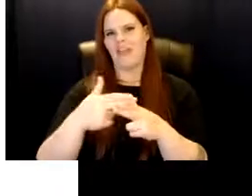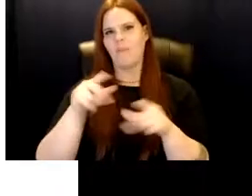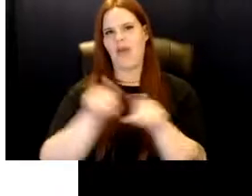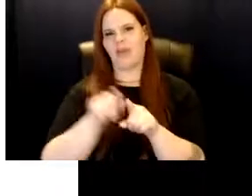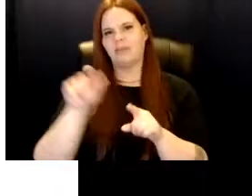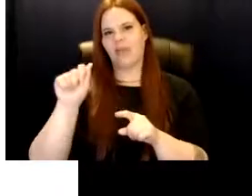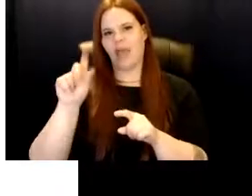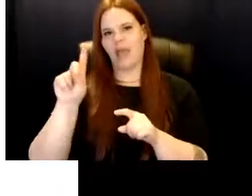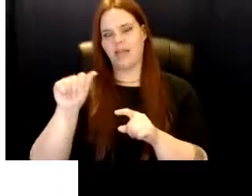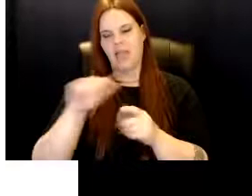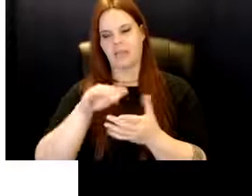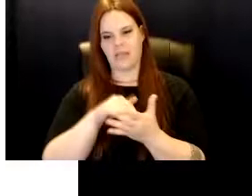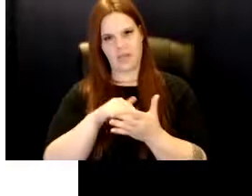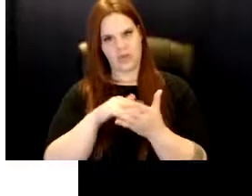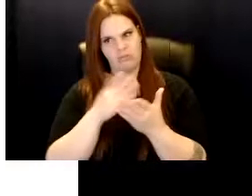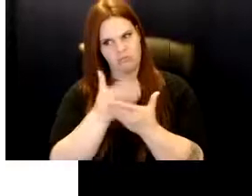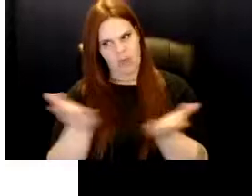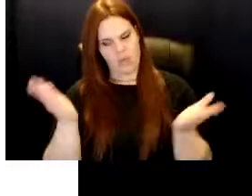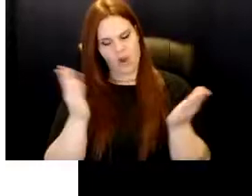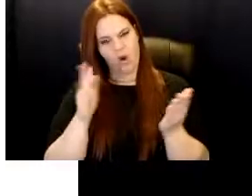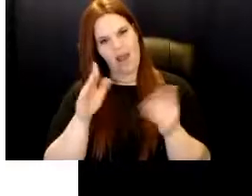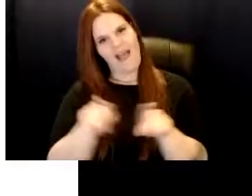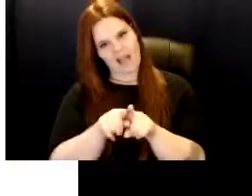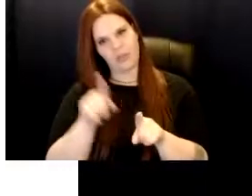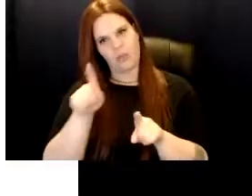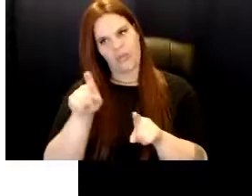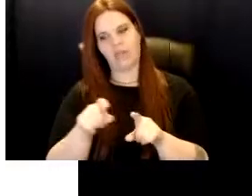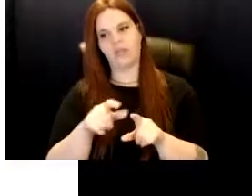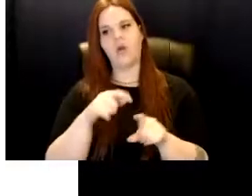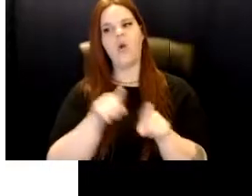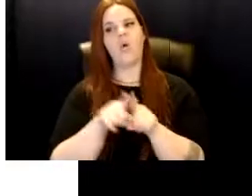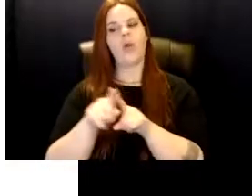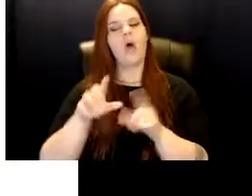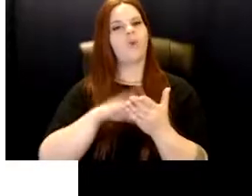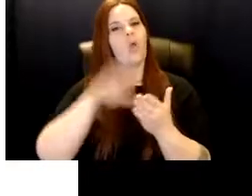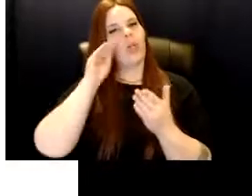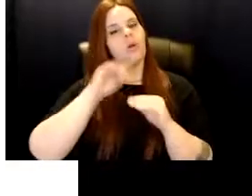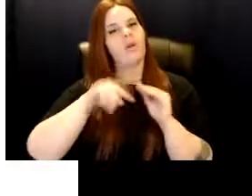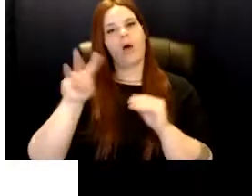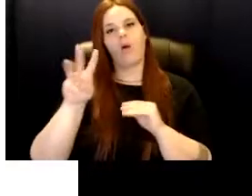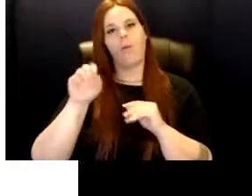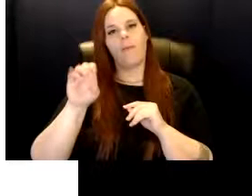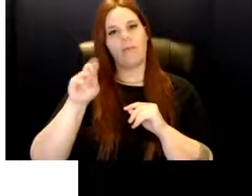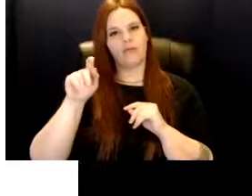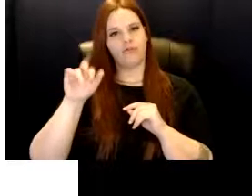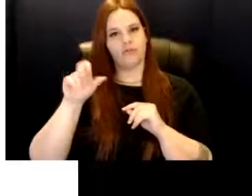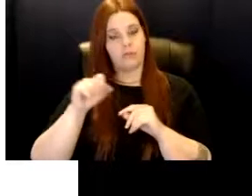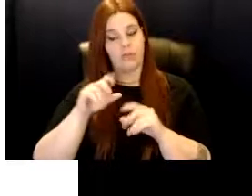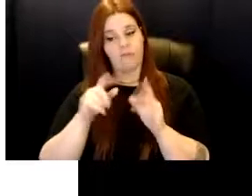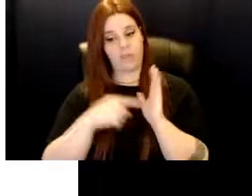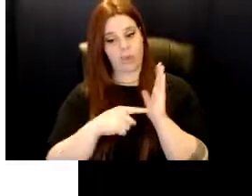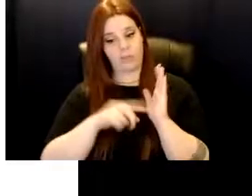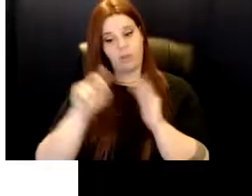and center as we need to. We also learned a great deal about webmasters. As an example, Nebraska has